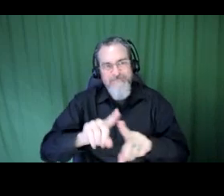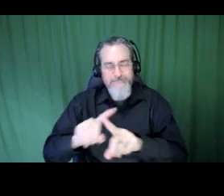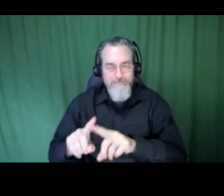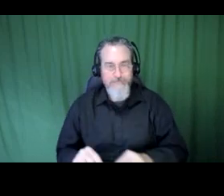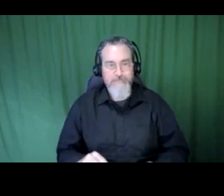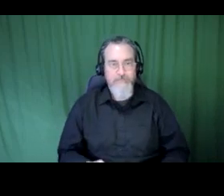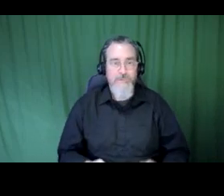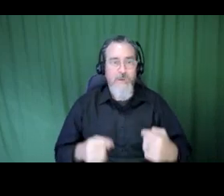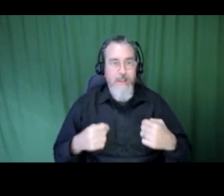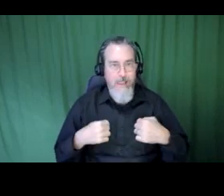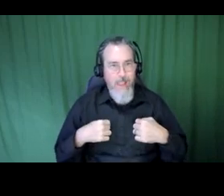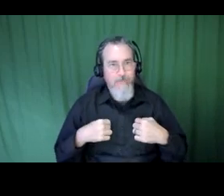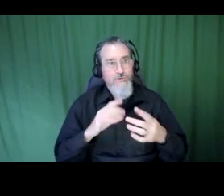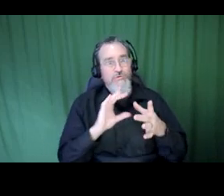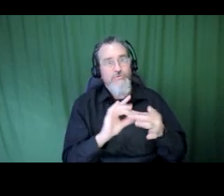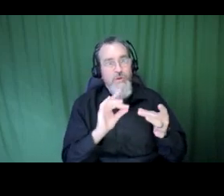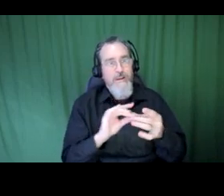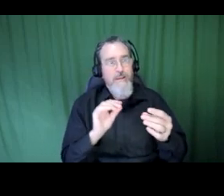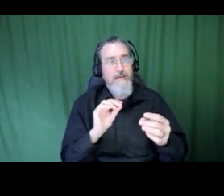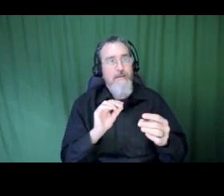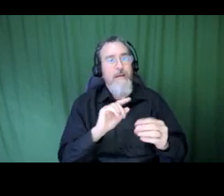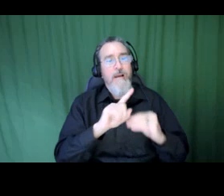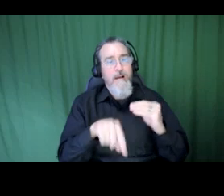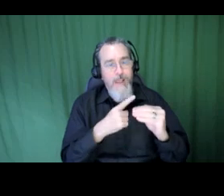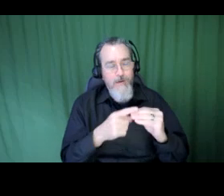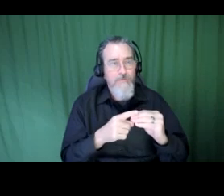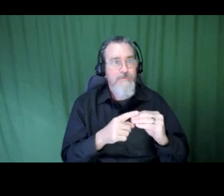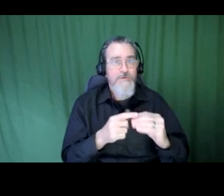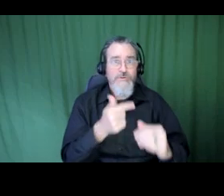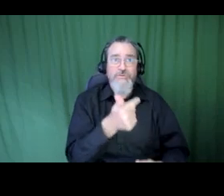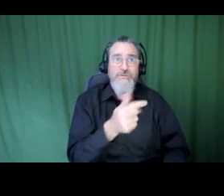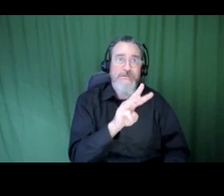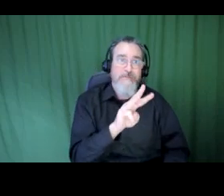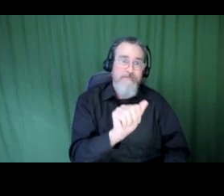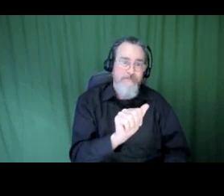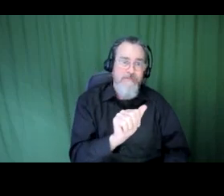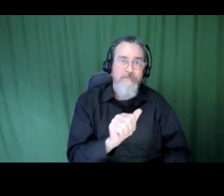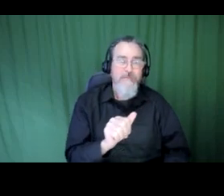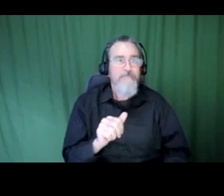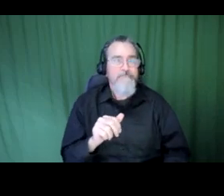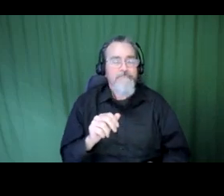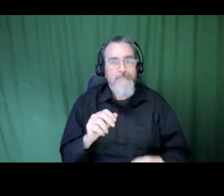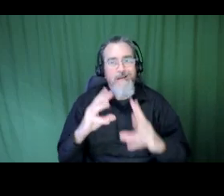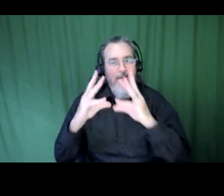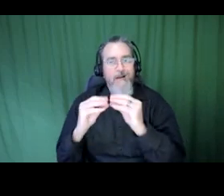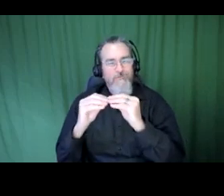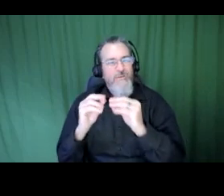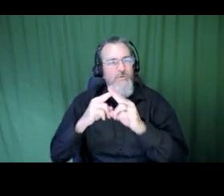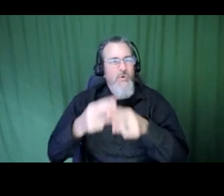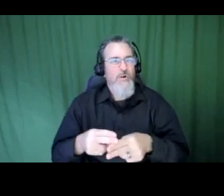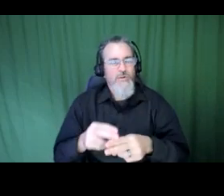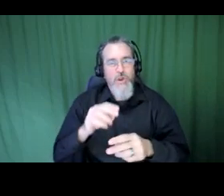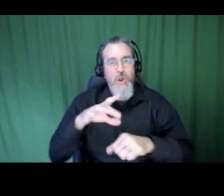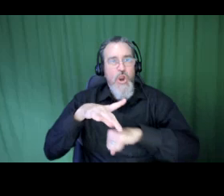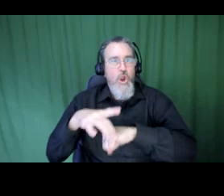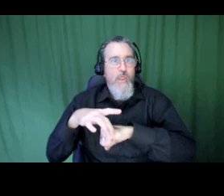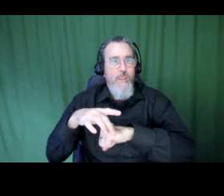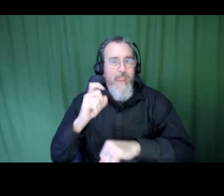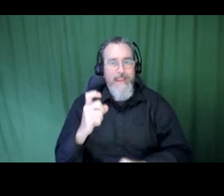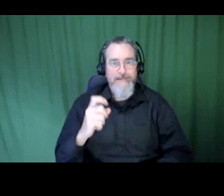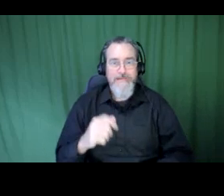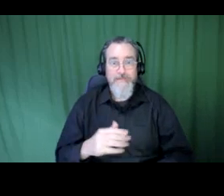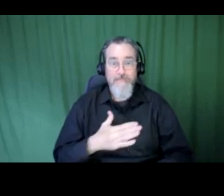was speaking about the Green Workforce Accelerator at a conference here in Texas called EarthX, and had a few of my friends there that